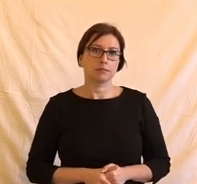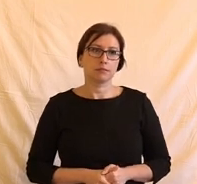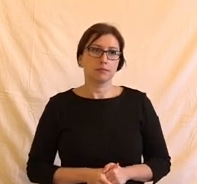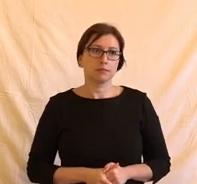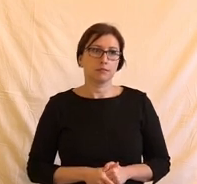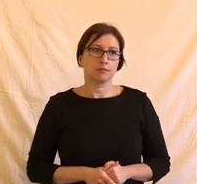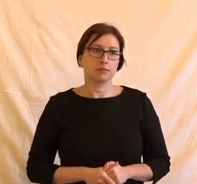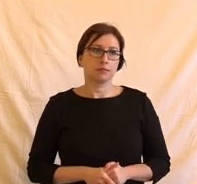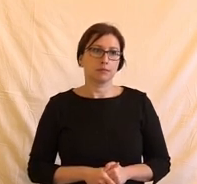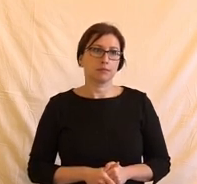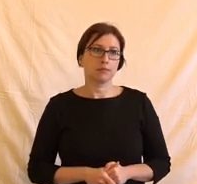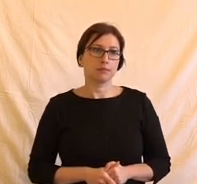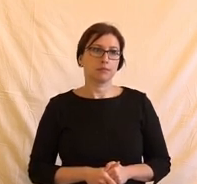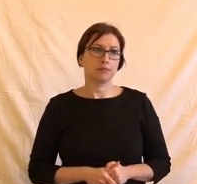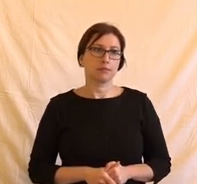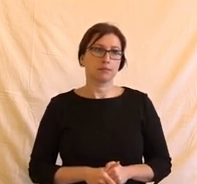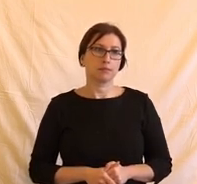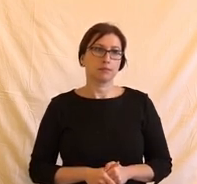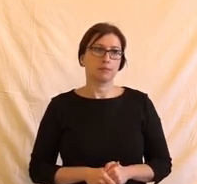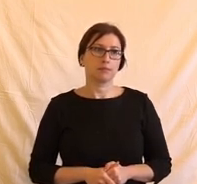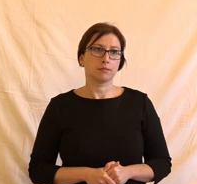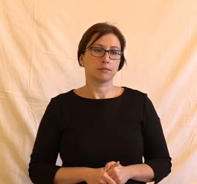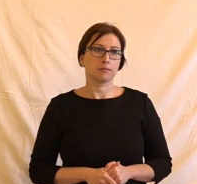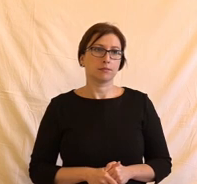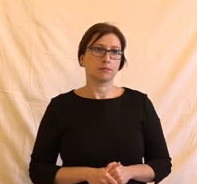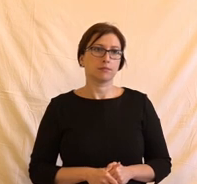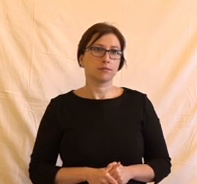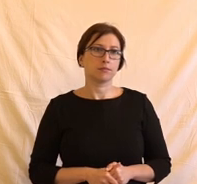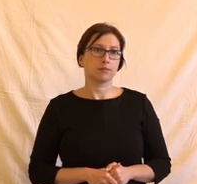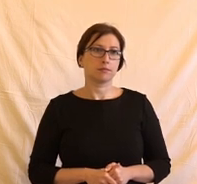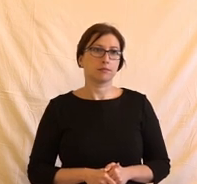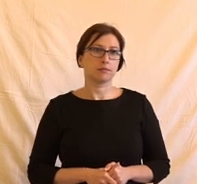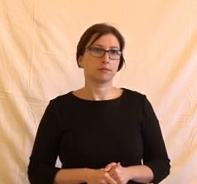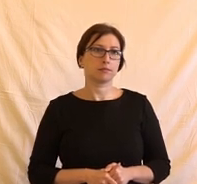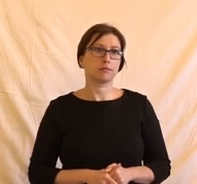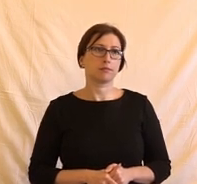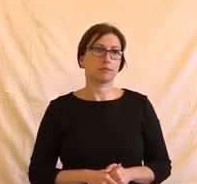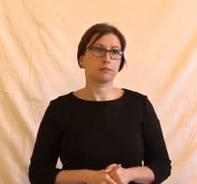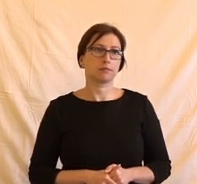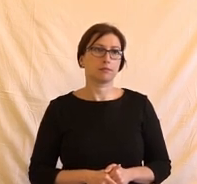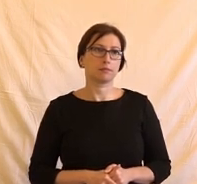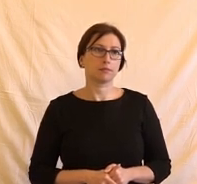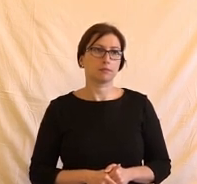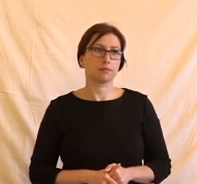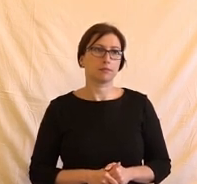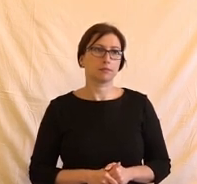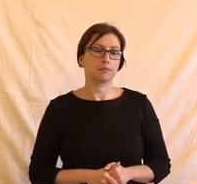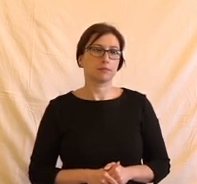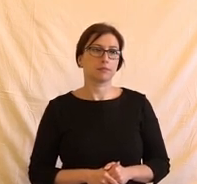whatever you were. But in these new charging stations, there is a plethora of apps that you can